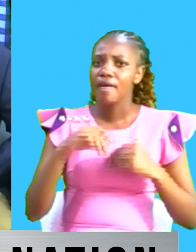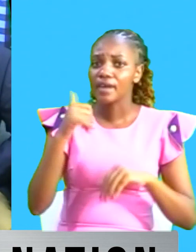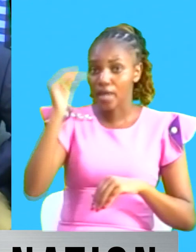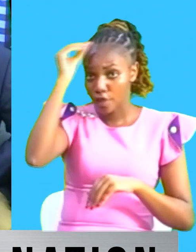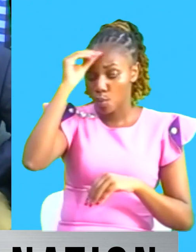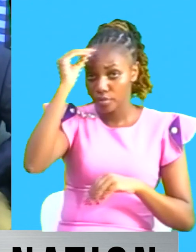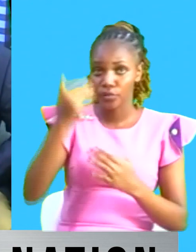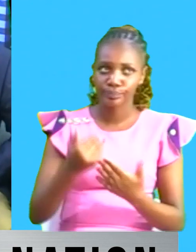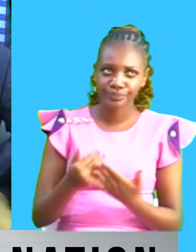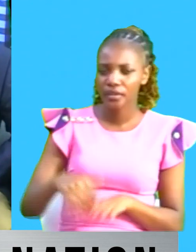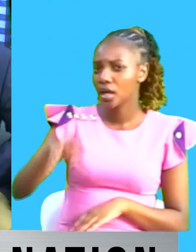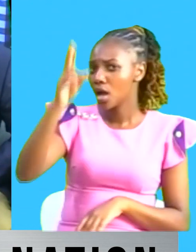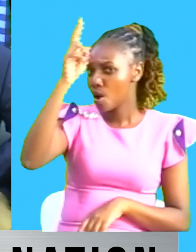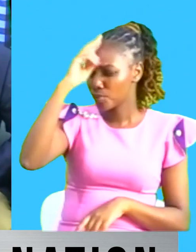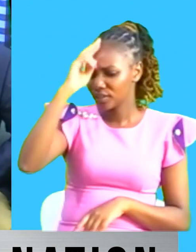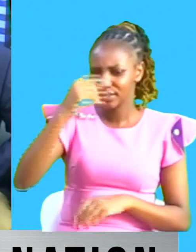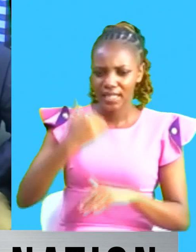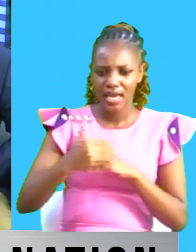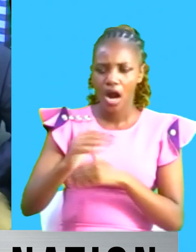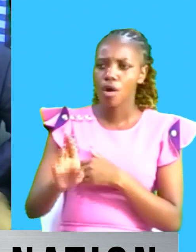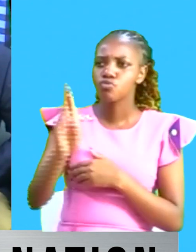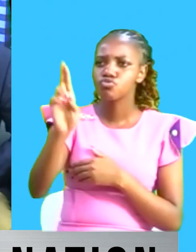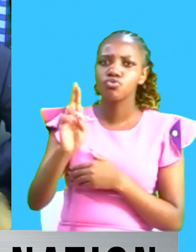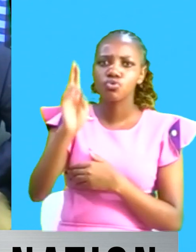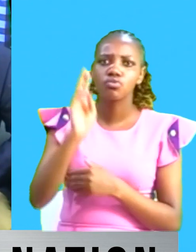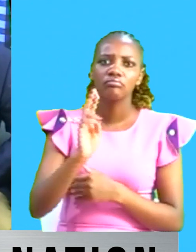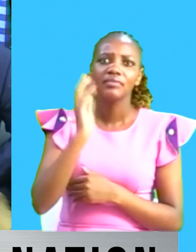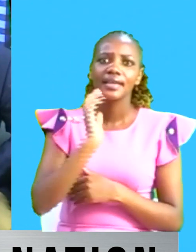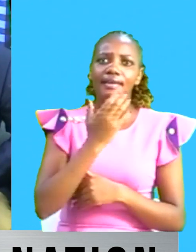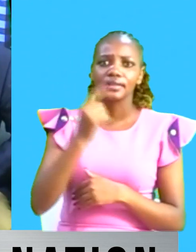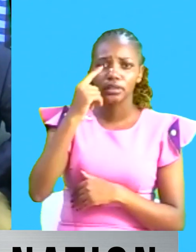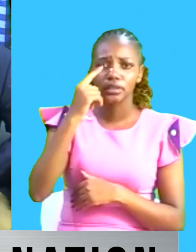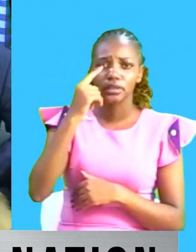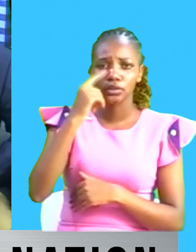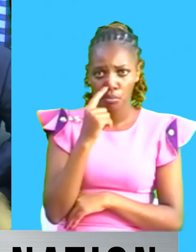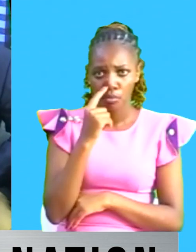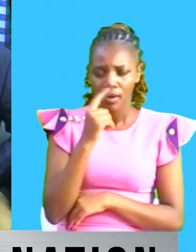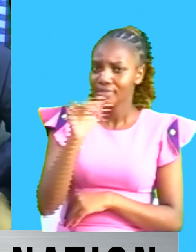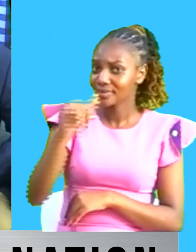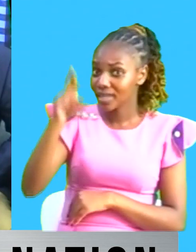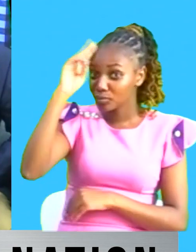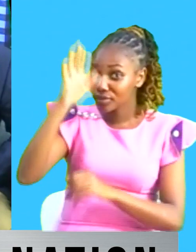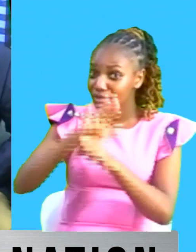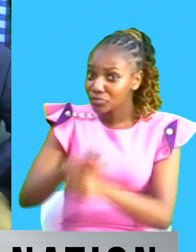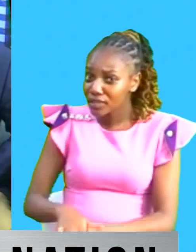saw them around Uhuru Kenyatta's home. Another form of brutality here.